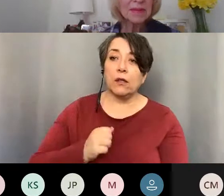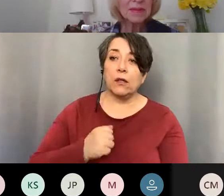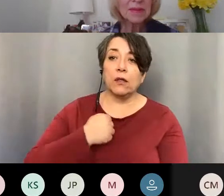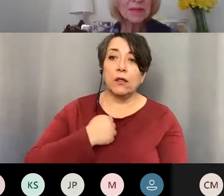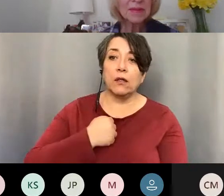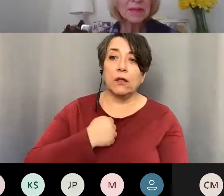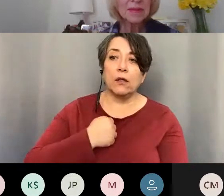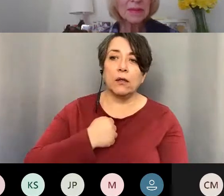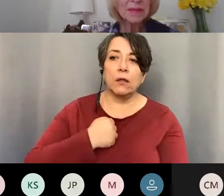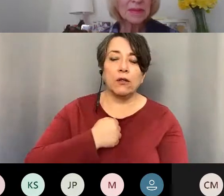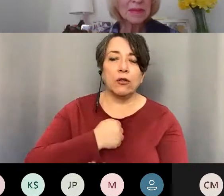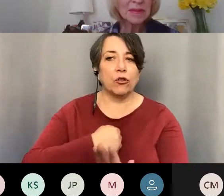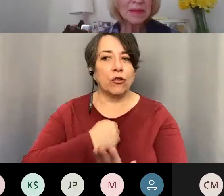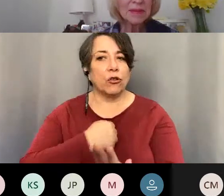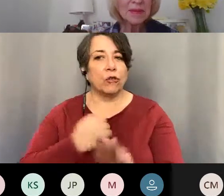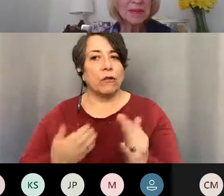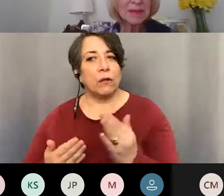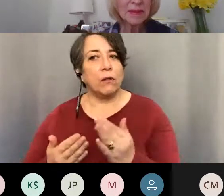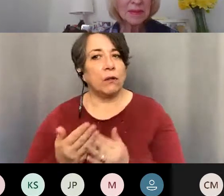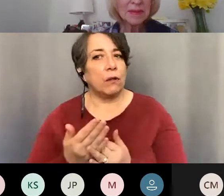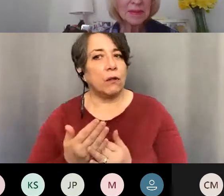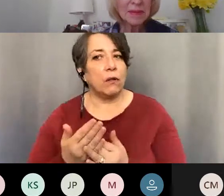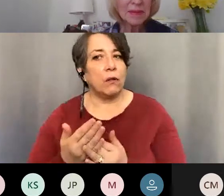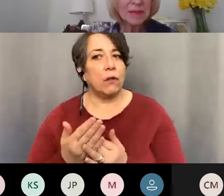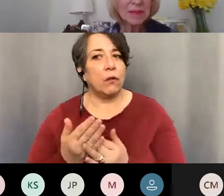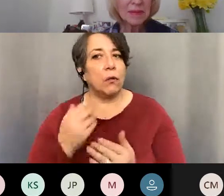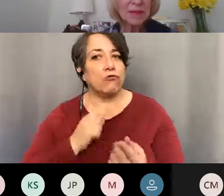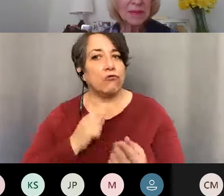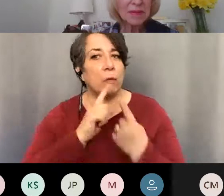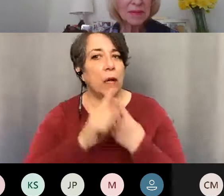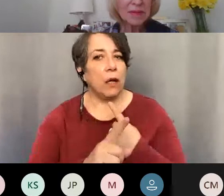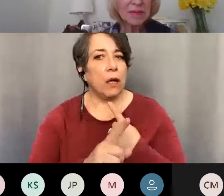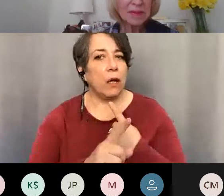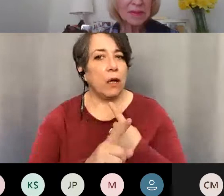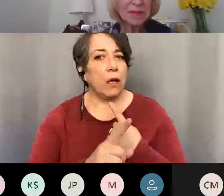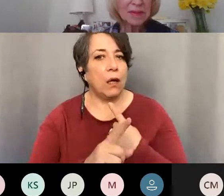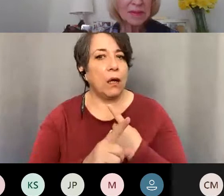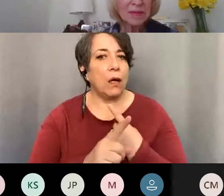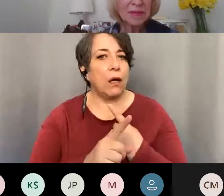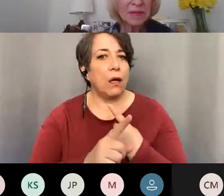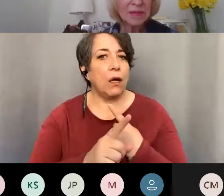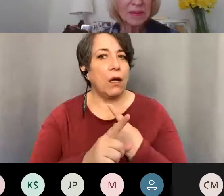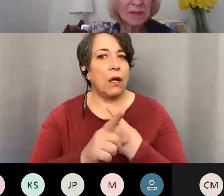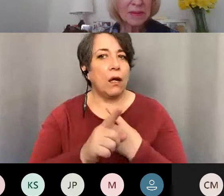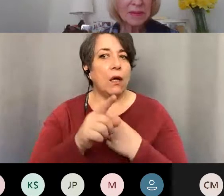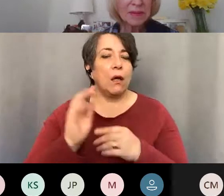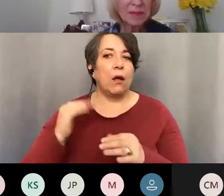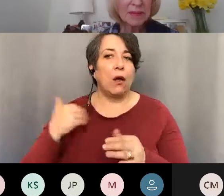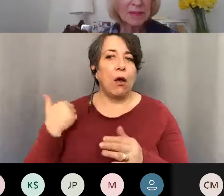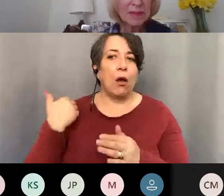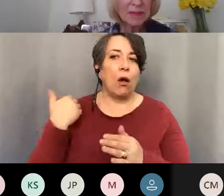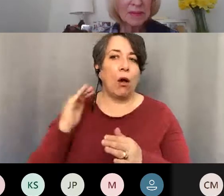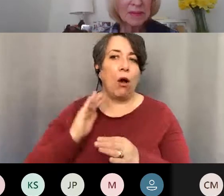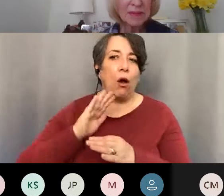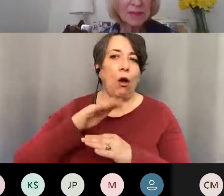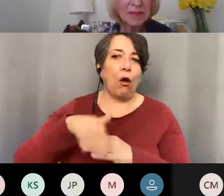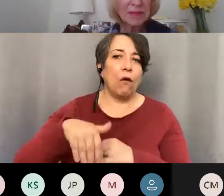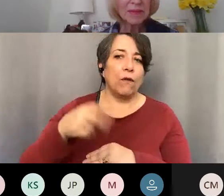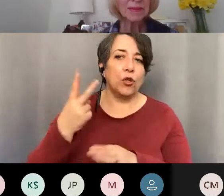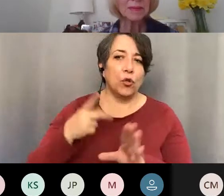before. Is it okay? Sorry. Yes. Okay, yes. sorry. Over the past 2 years, with my GP in